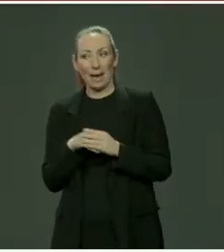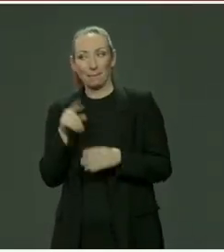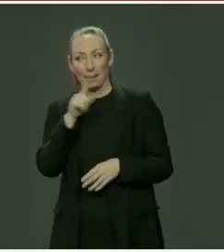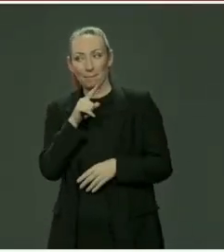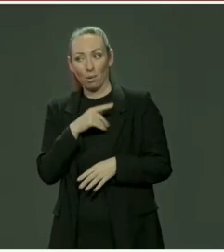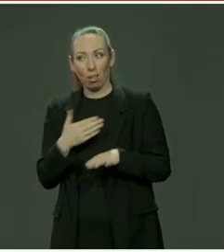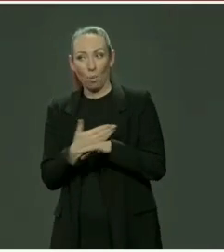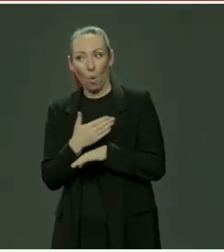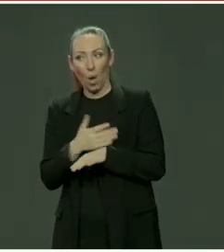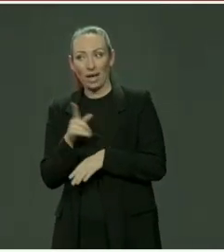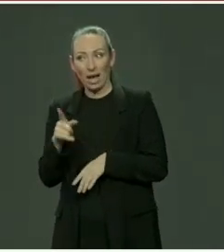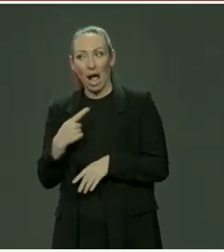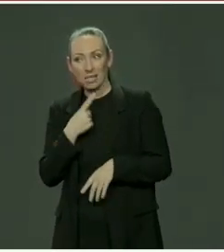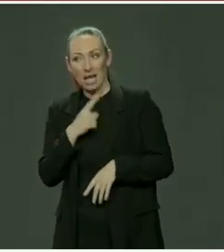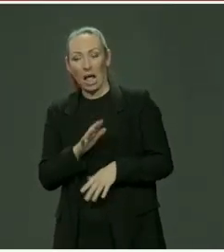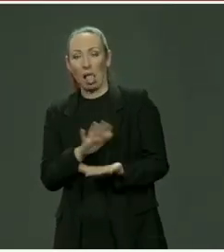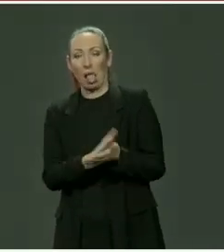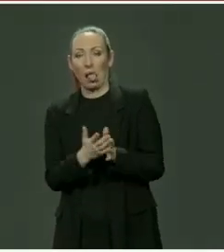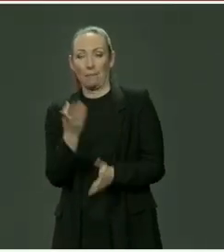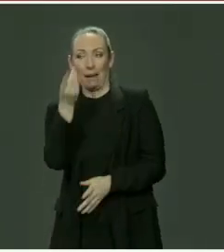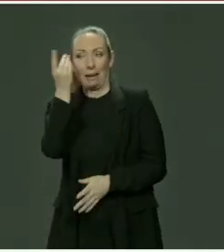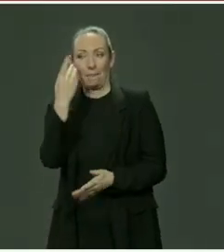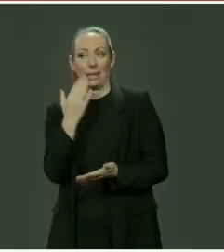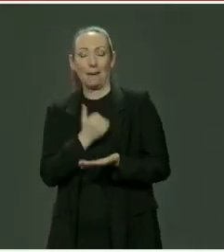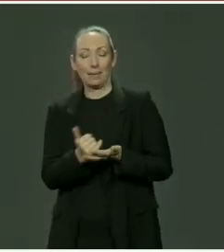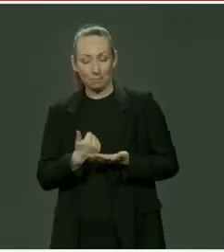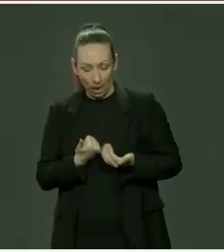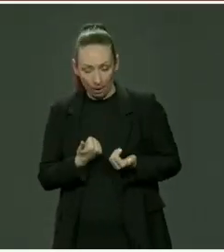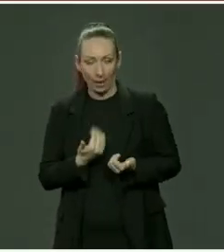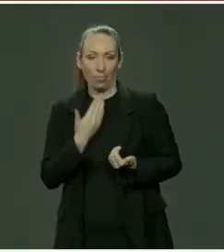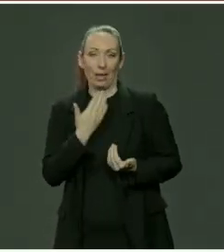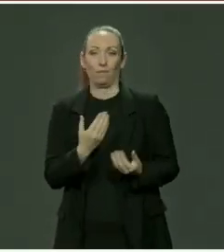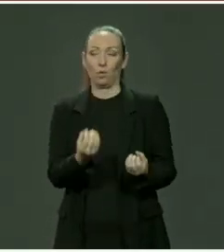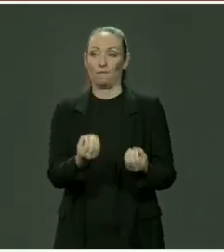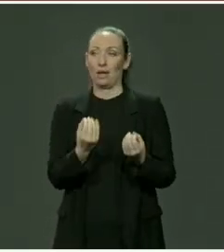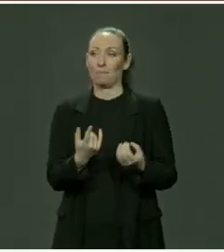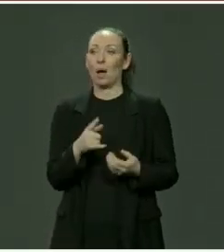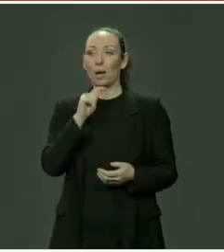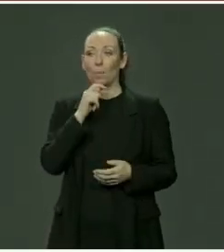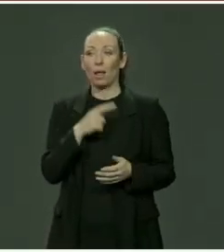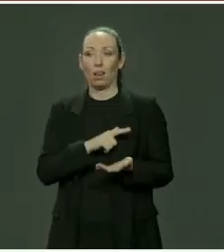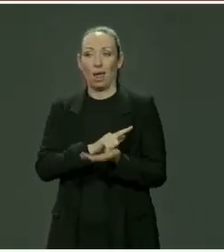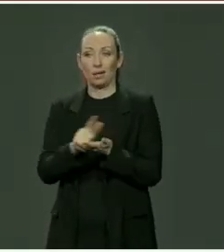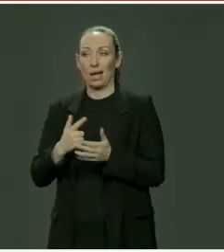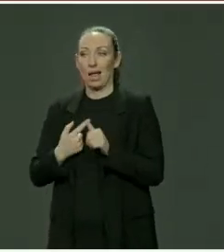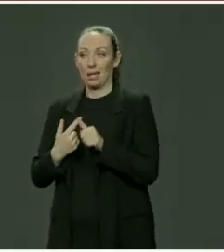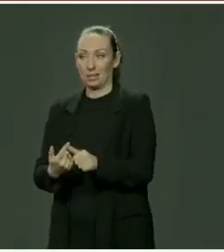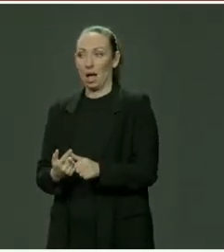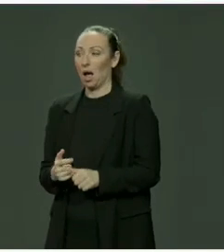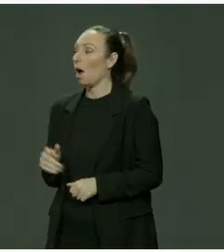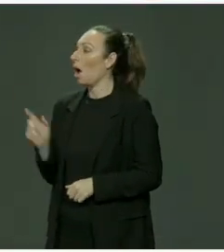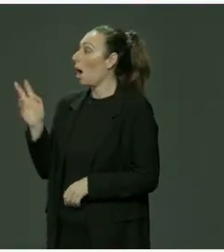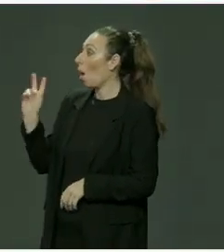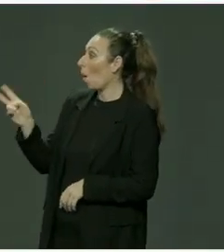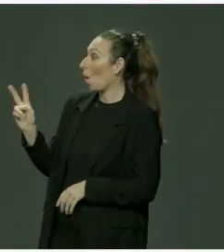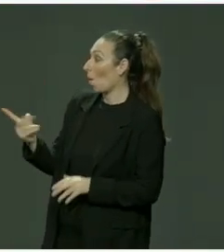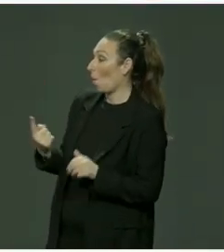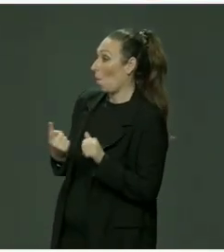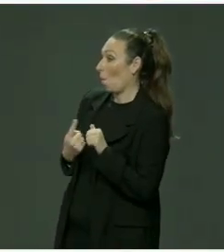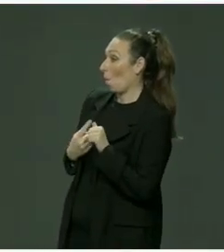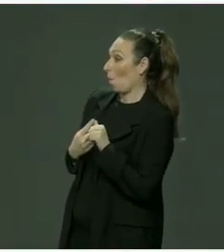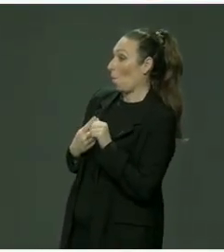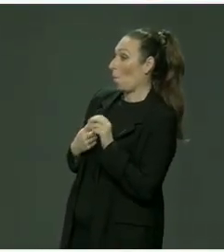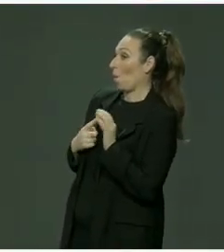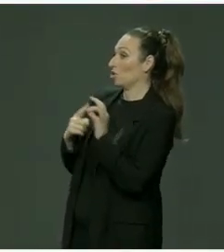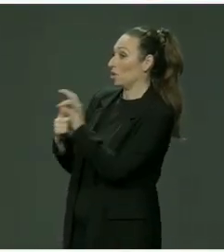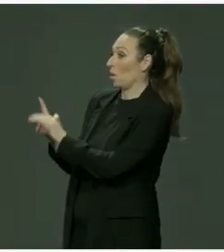we'll take that as we go. But thanks for that, Craig. We'll take that offline. Okay, thank you. Just one more thing is just to confirm,